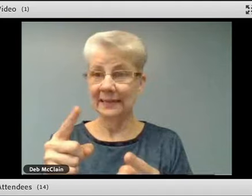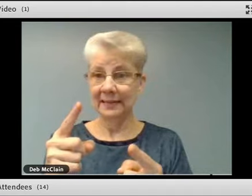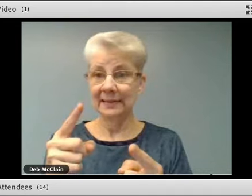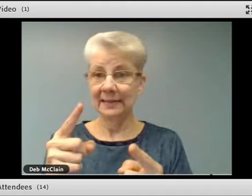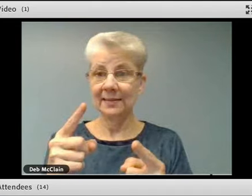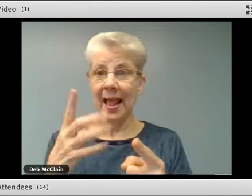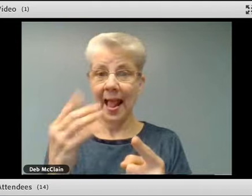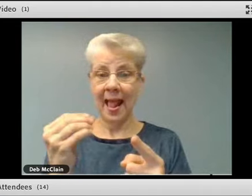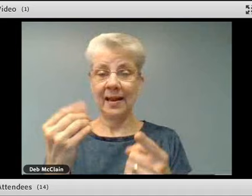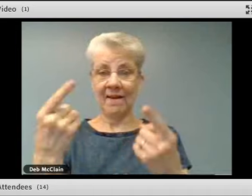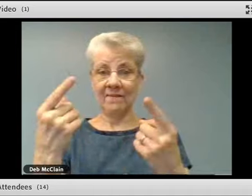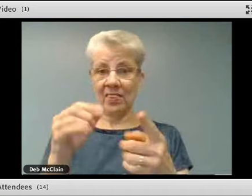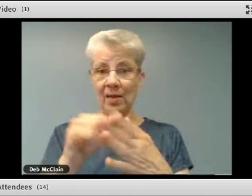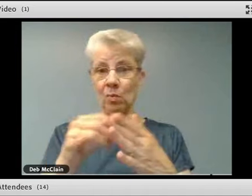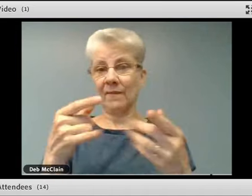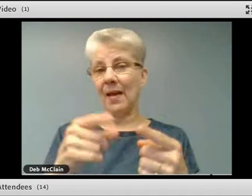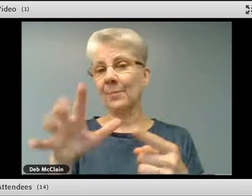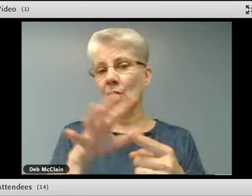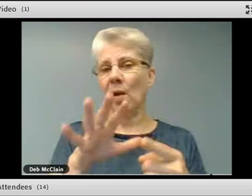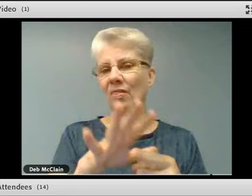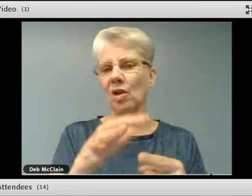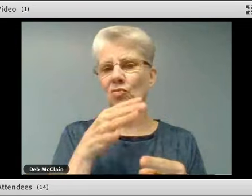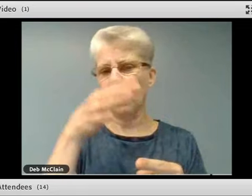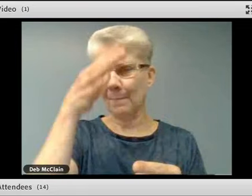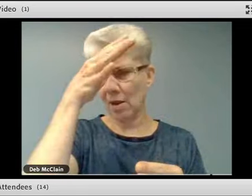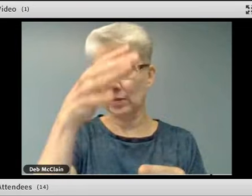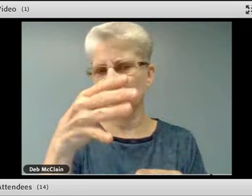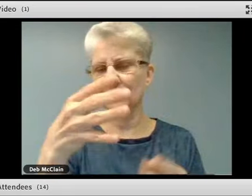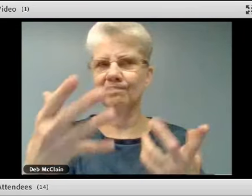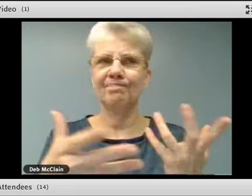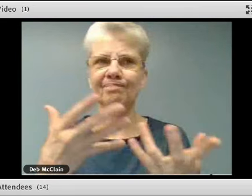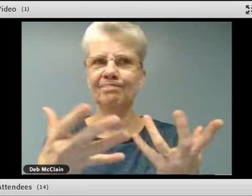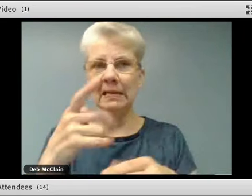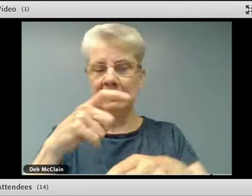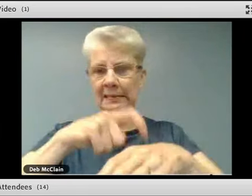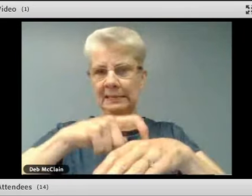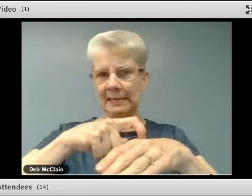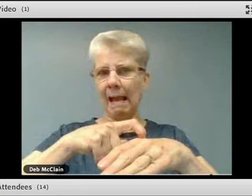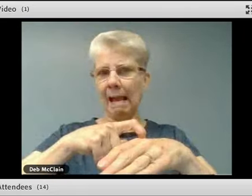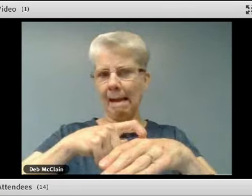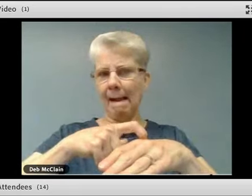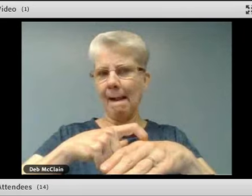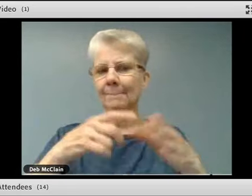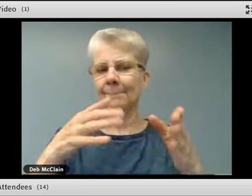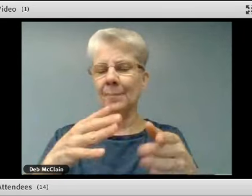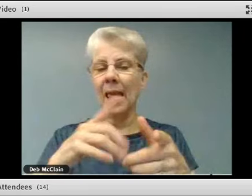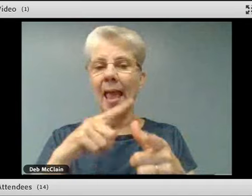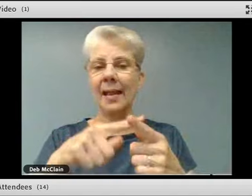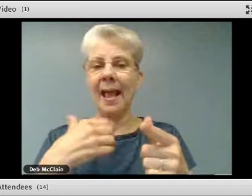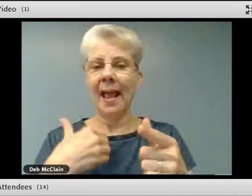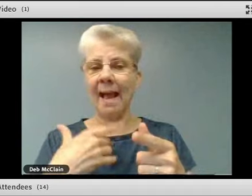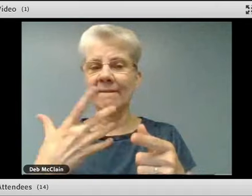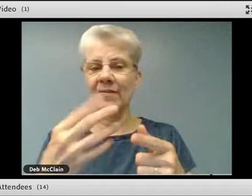event that would have happened around their grandparents' time period and have them think